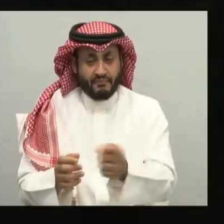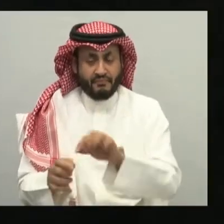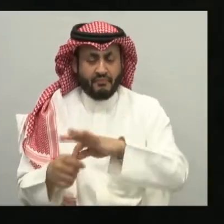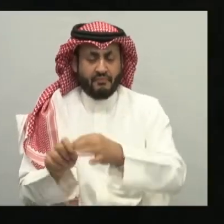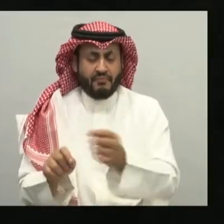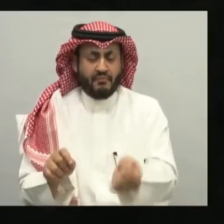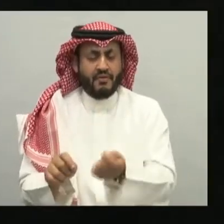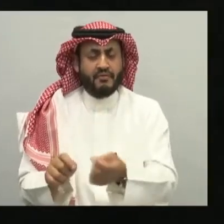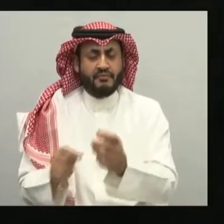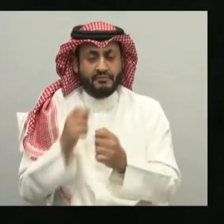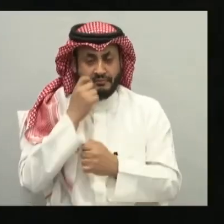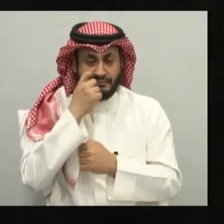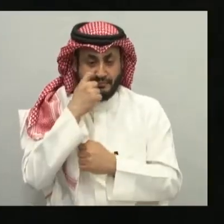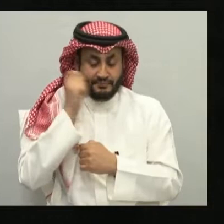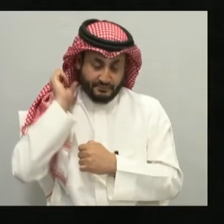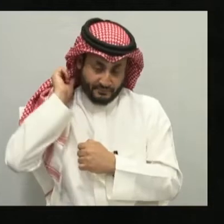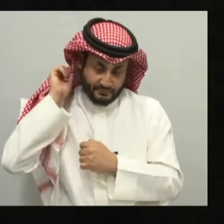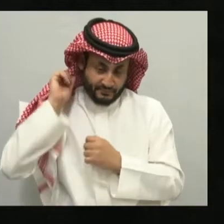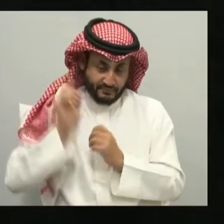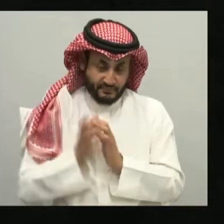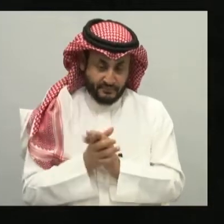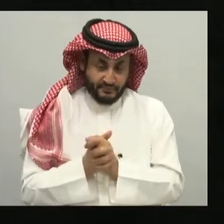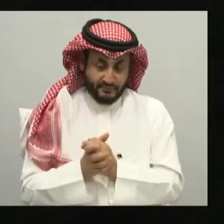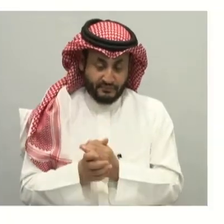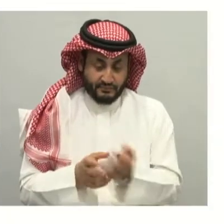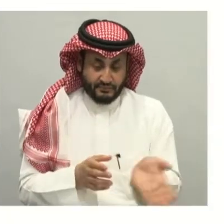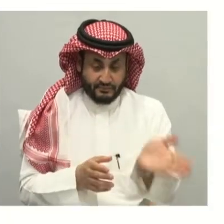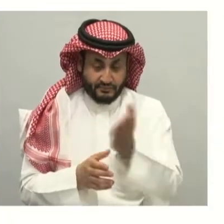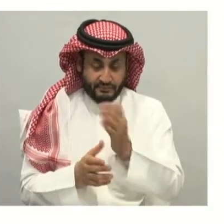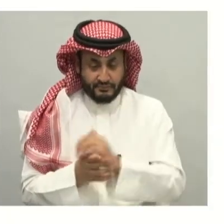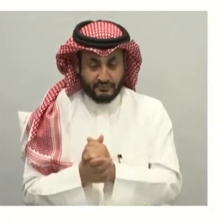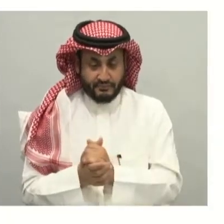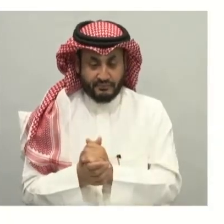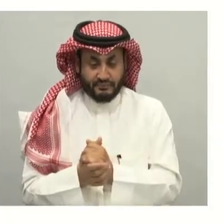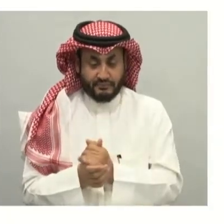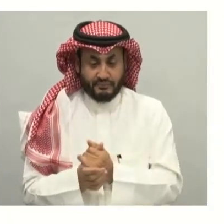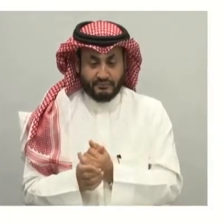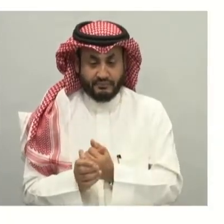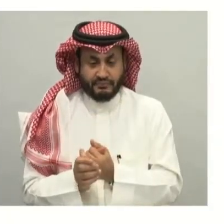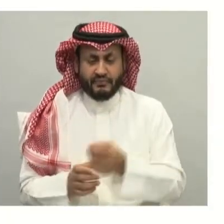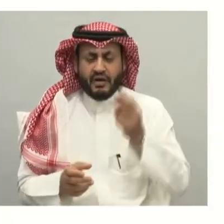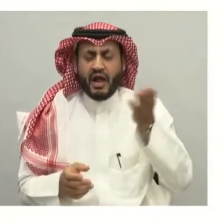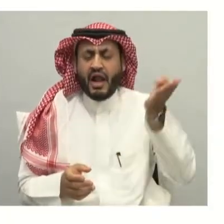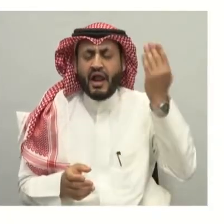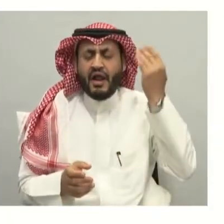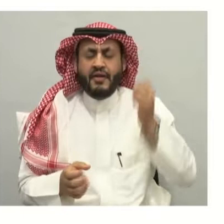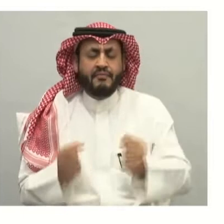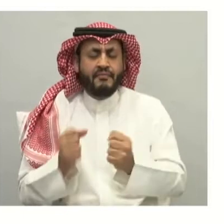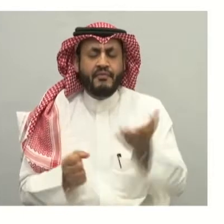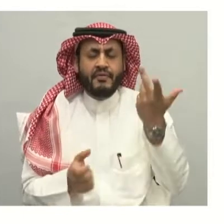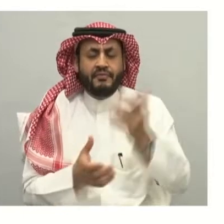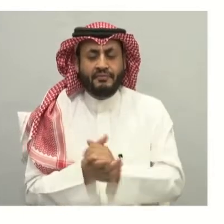or pencil to use for writing. So let's begin by remembering, what did we do last time?